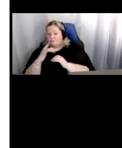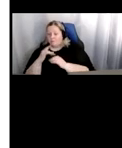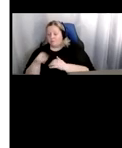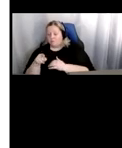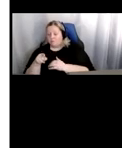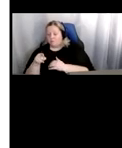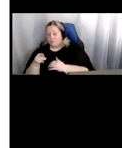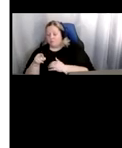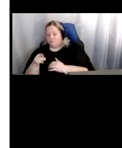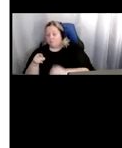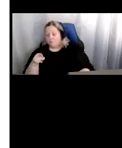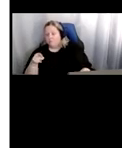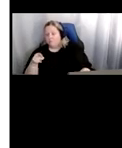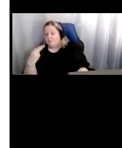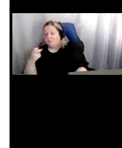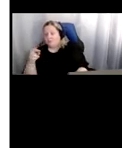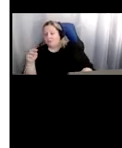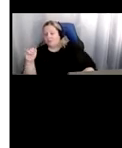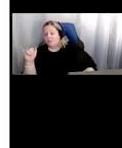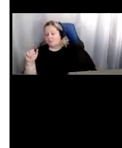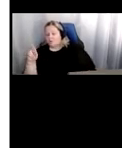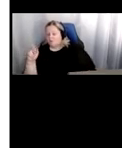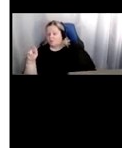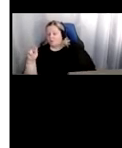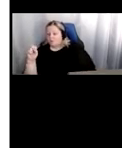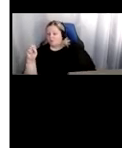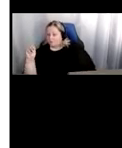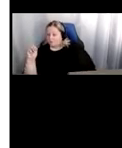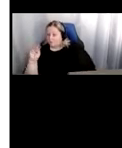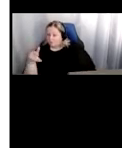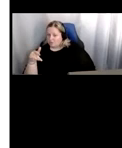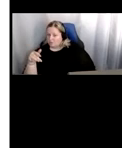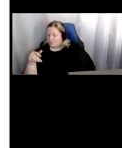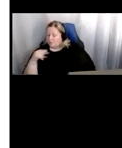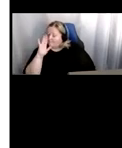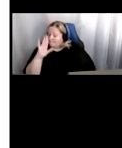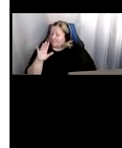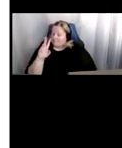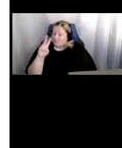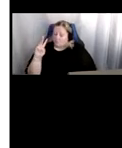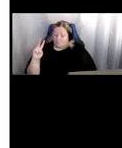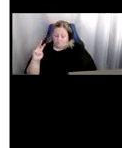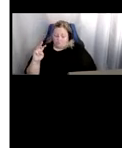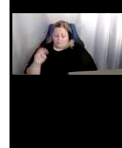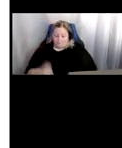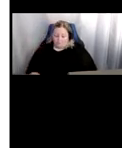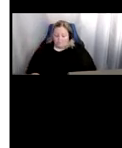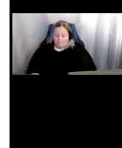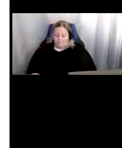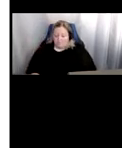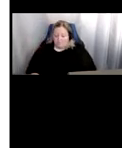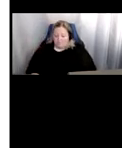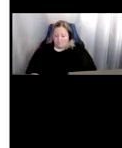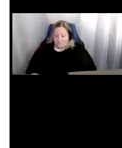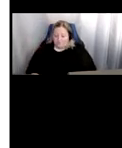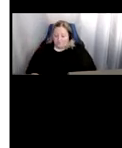online at the Harry Ransom Center. I personally just attended an amazing webinar from them, and it's available on their YouTube channel.